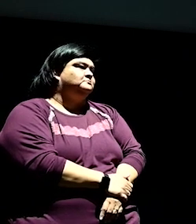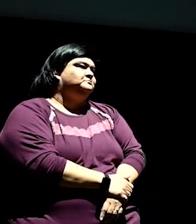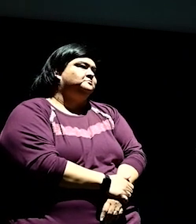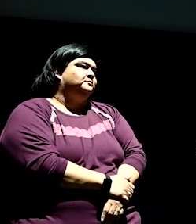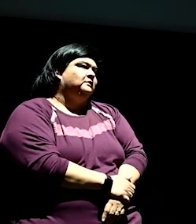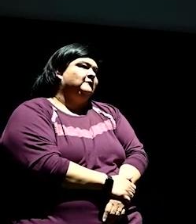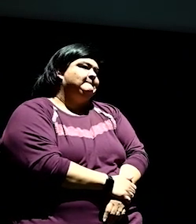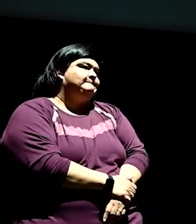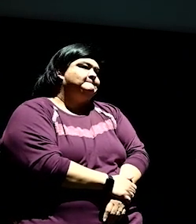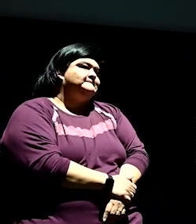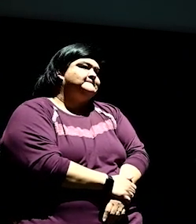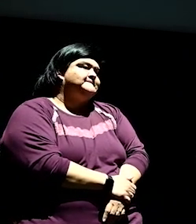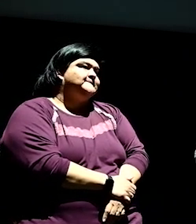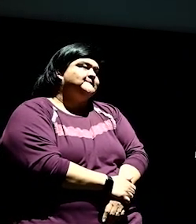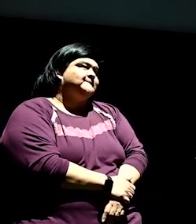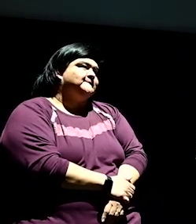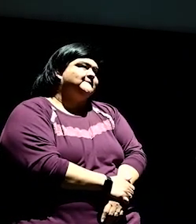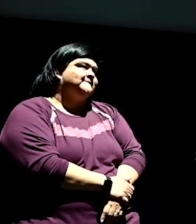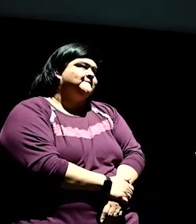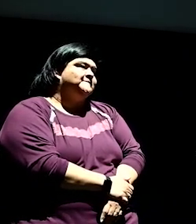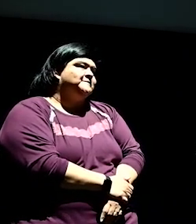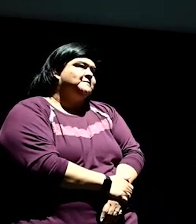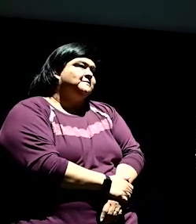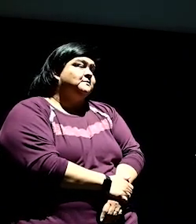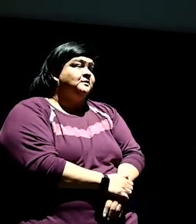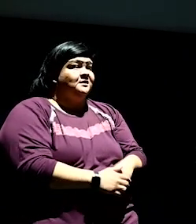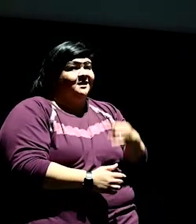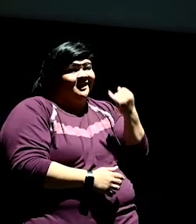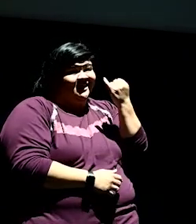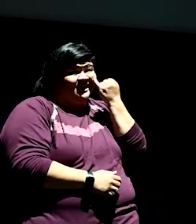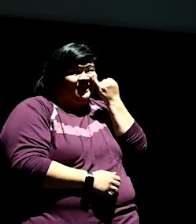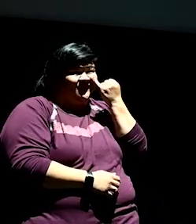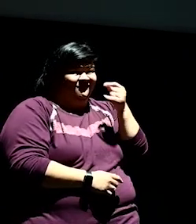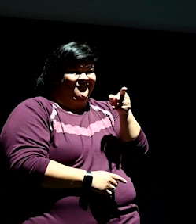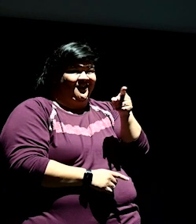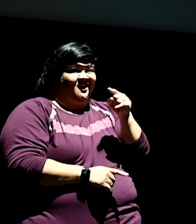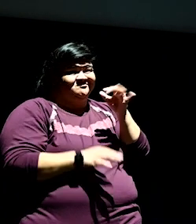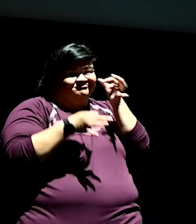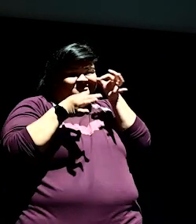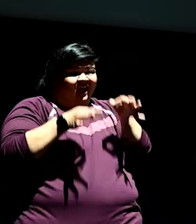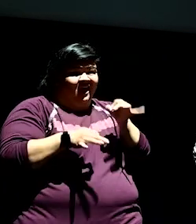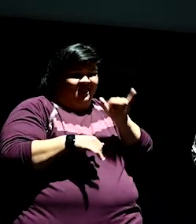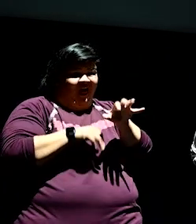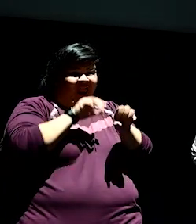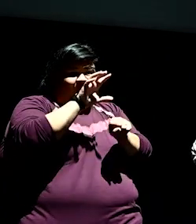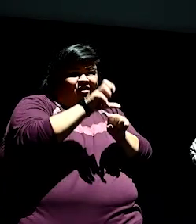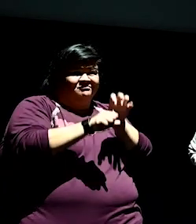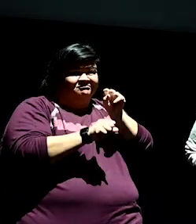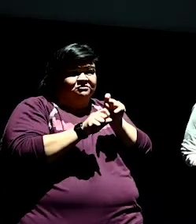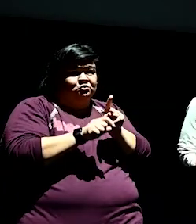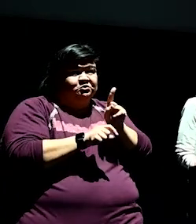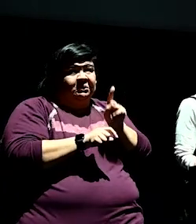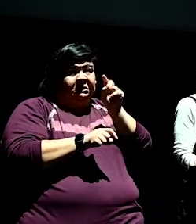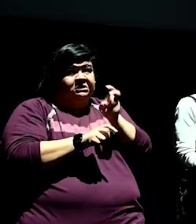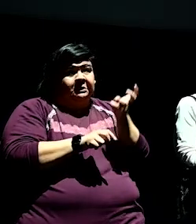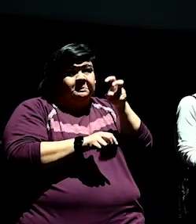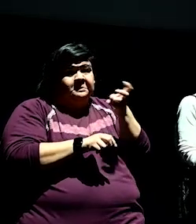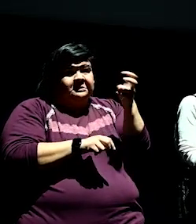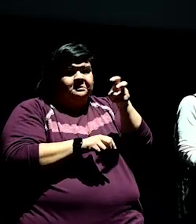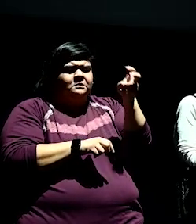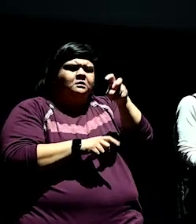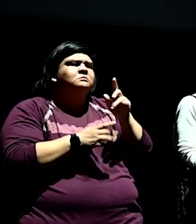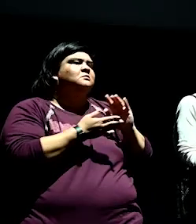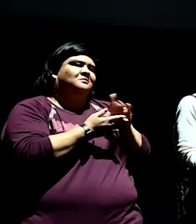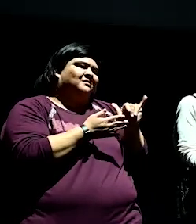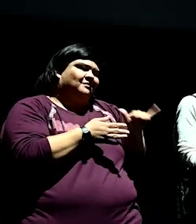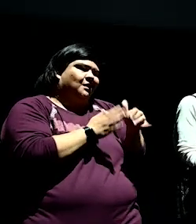as you, if you choose to go up the ladder, it's really, these skills are really important to have, actually, at every